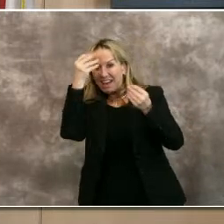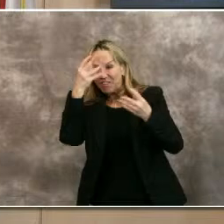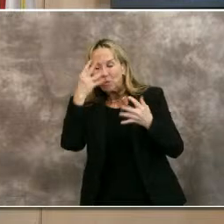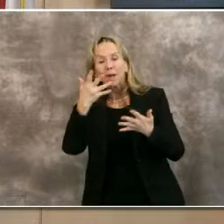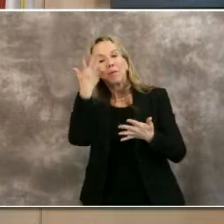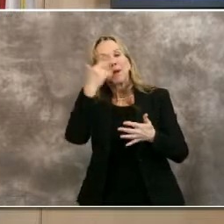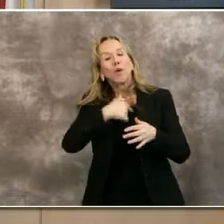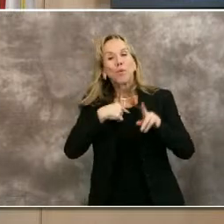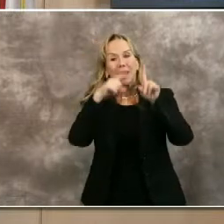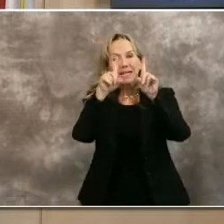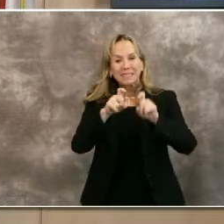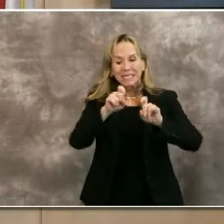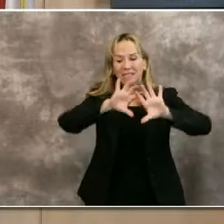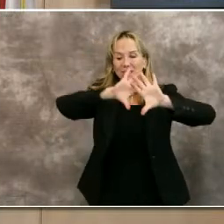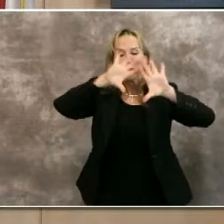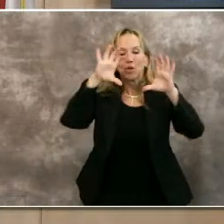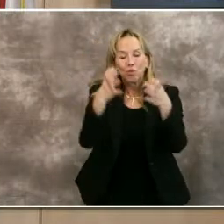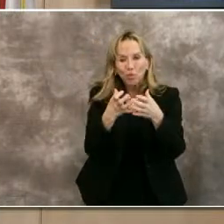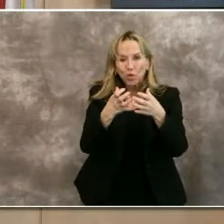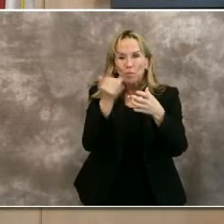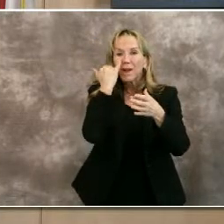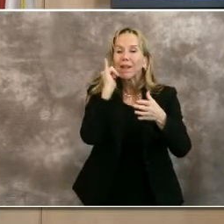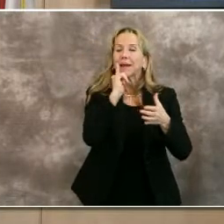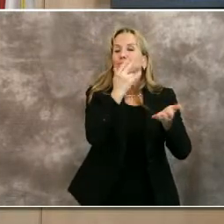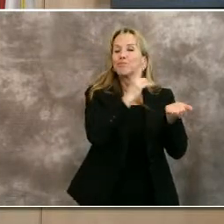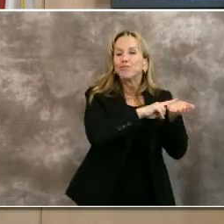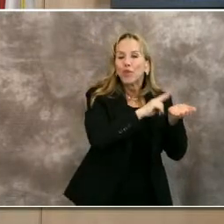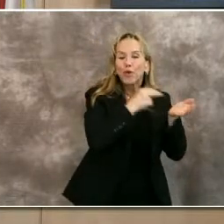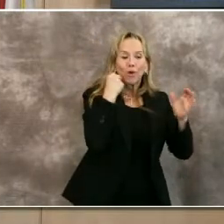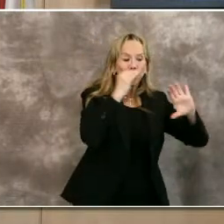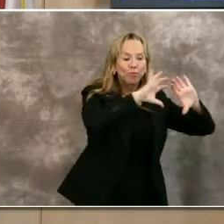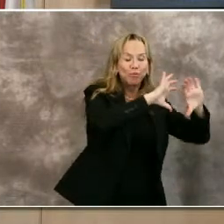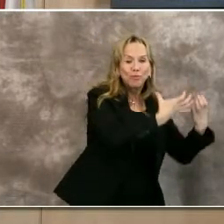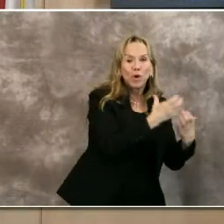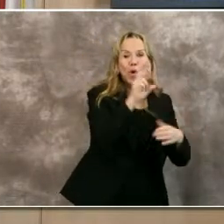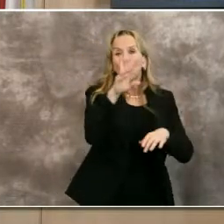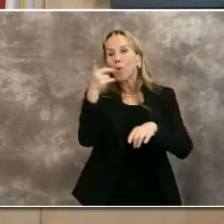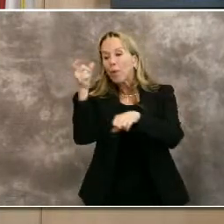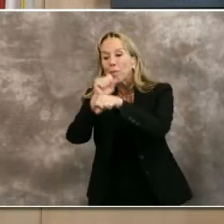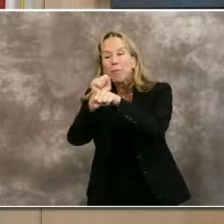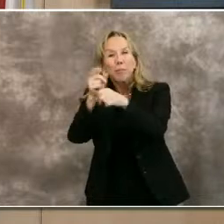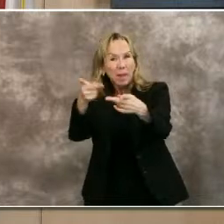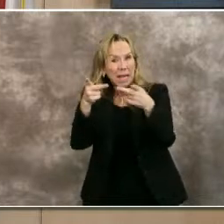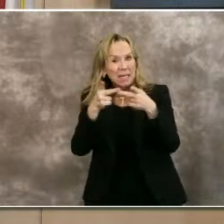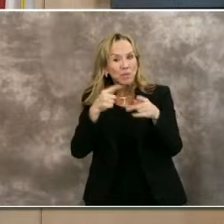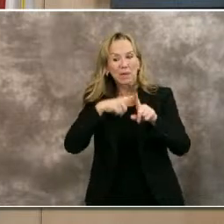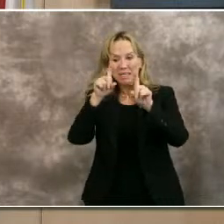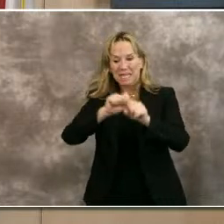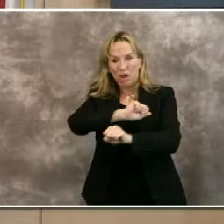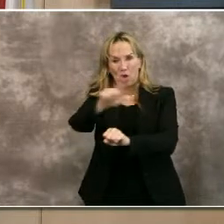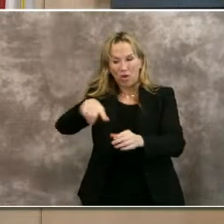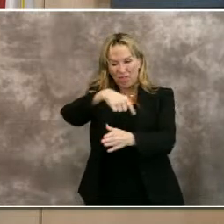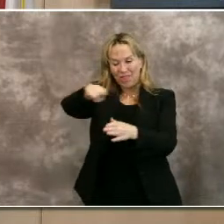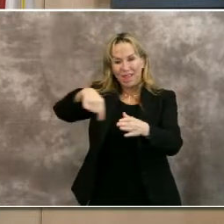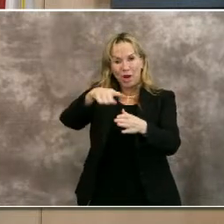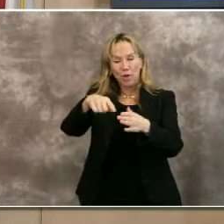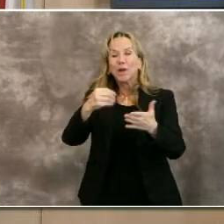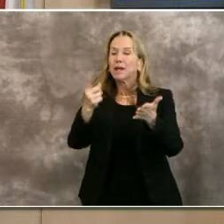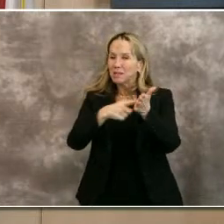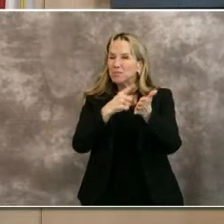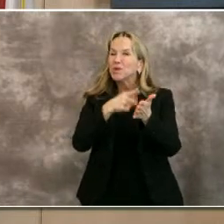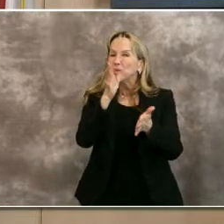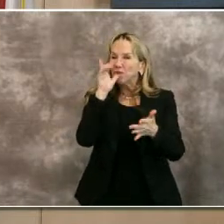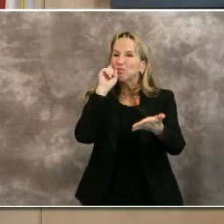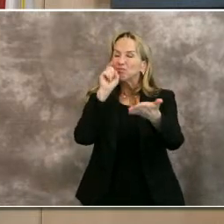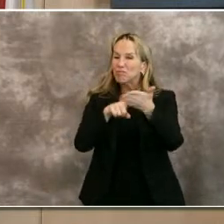facility or an entire group of employees when cases have been detected. And we often will find some of asymptomatic